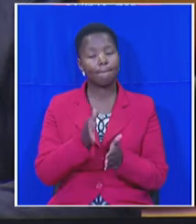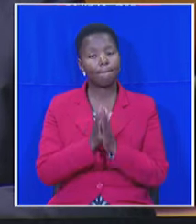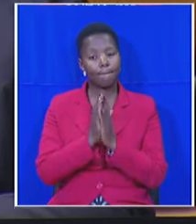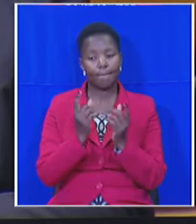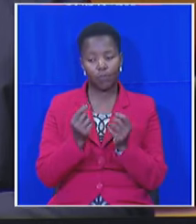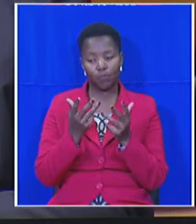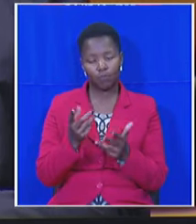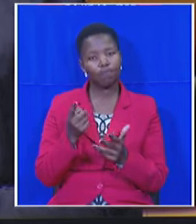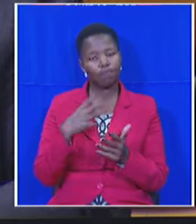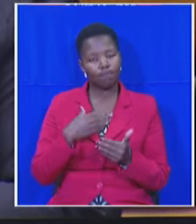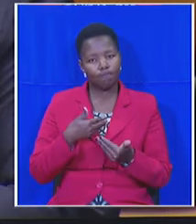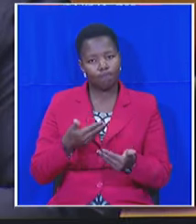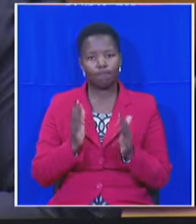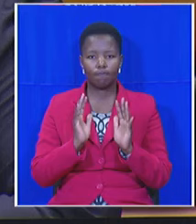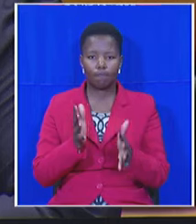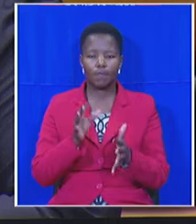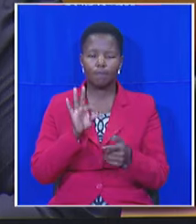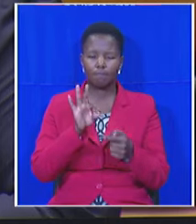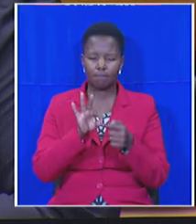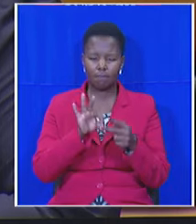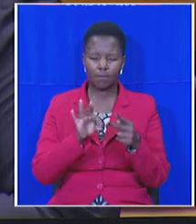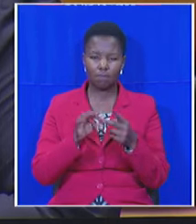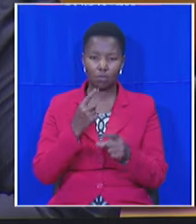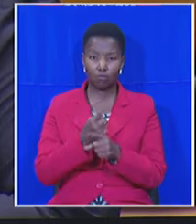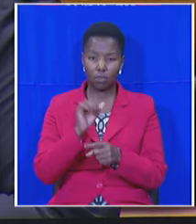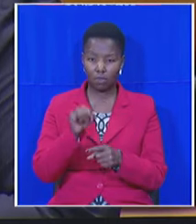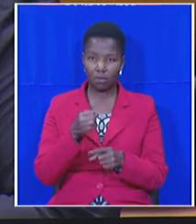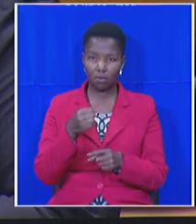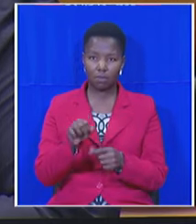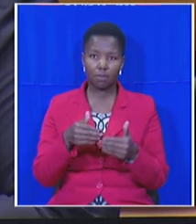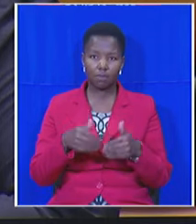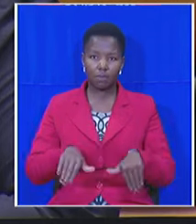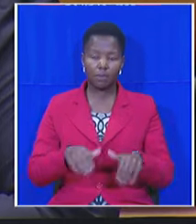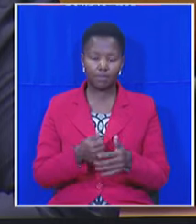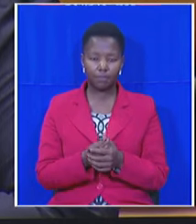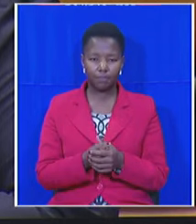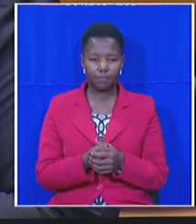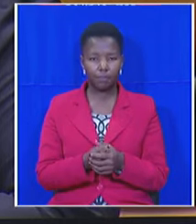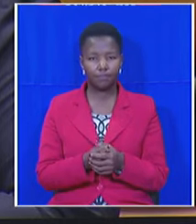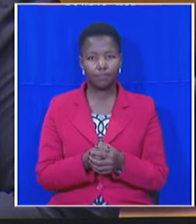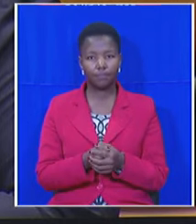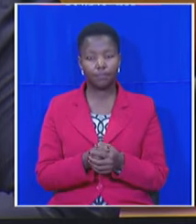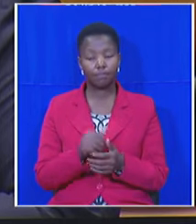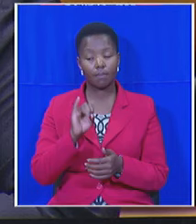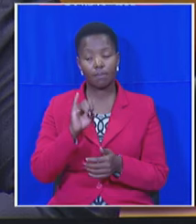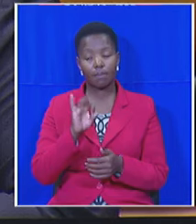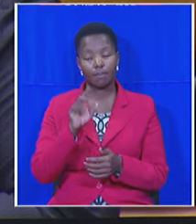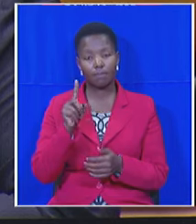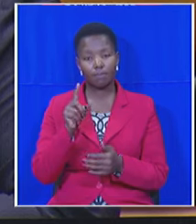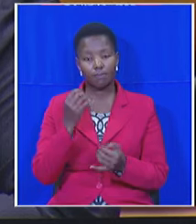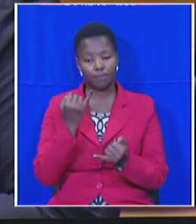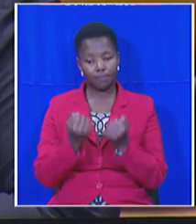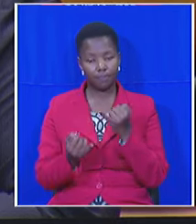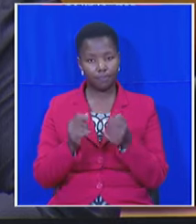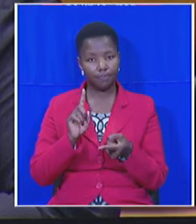simply indicate their vote by pressing the appropriate button below the yes, no, abstain signs. If a member inadvertently presses the